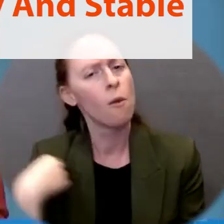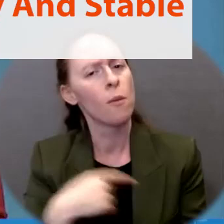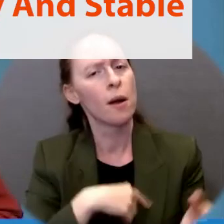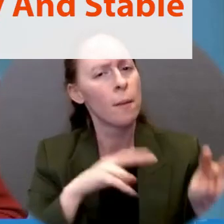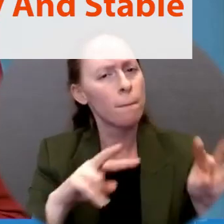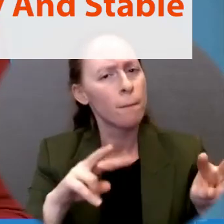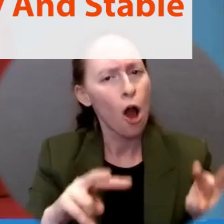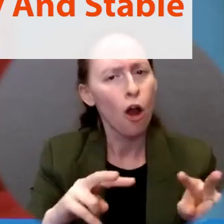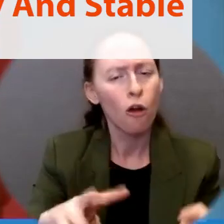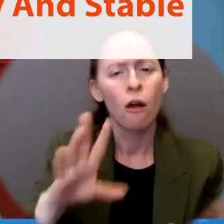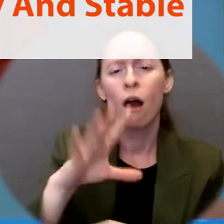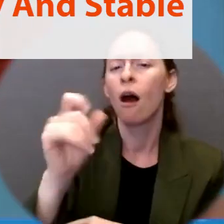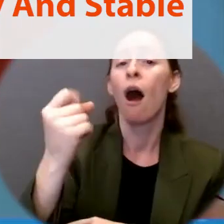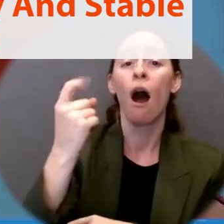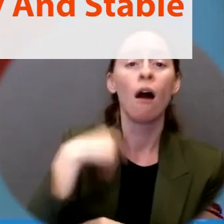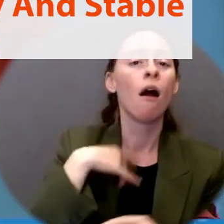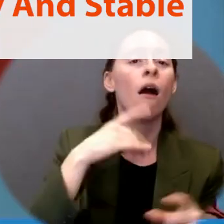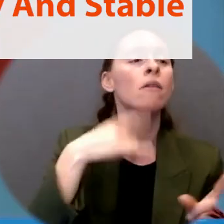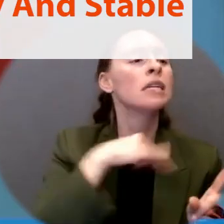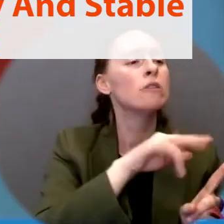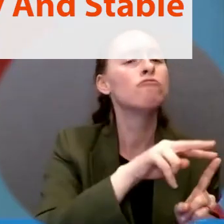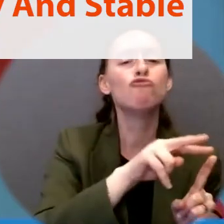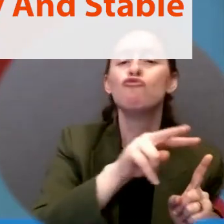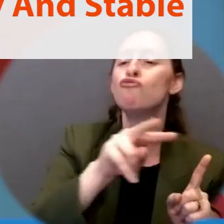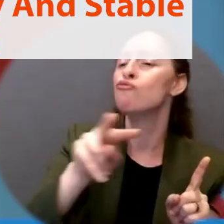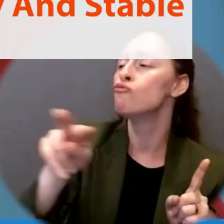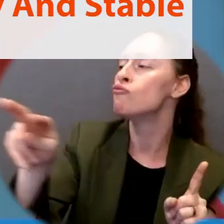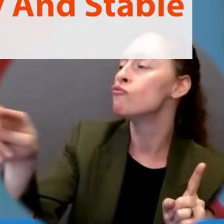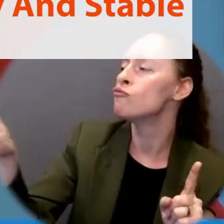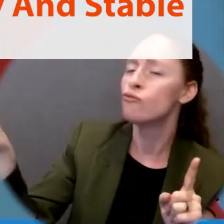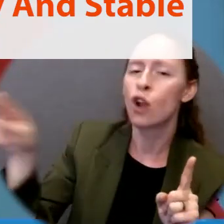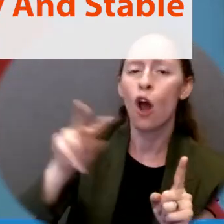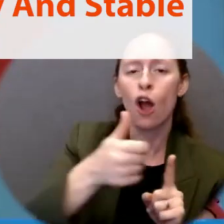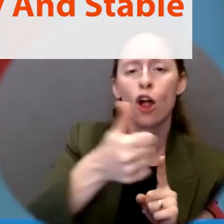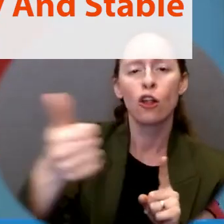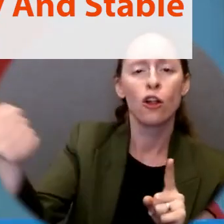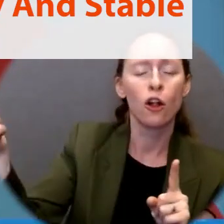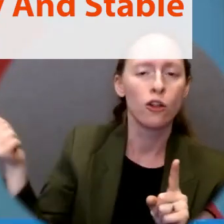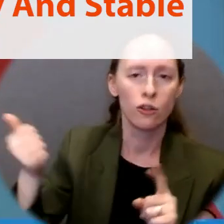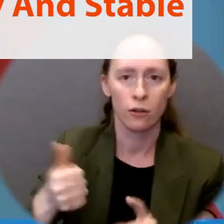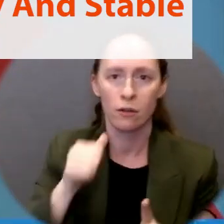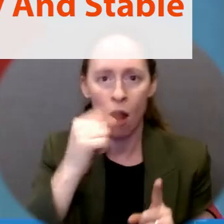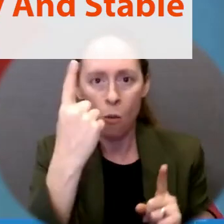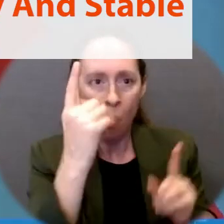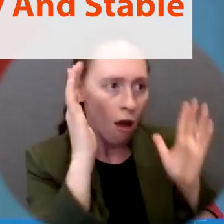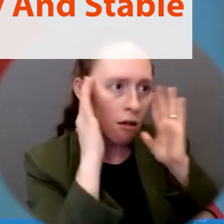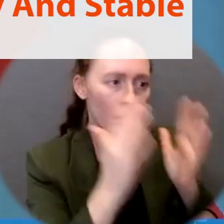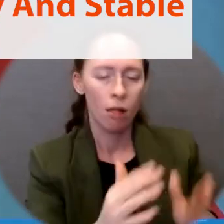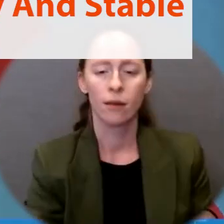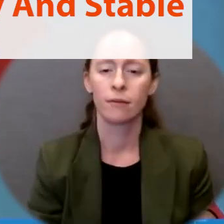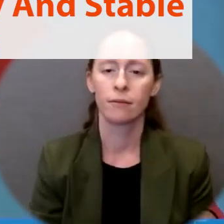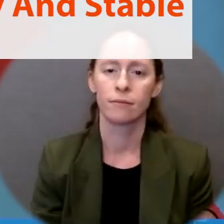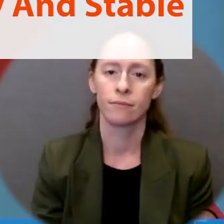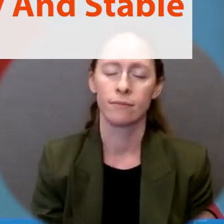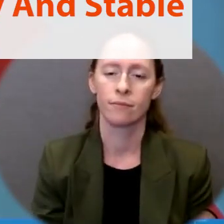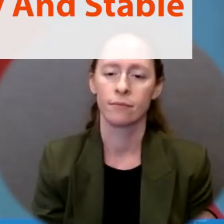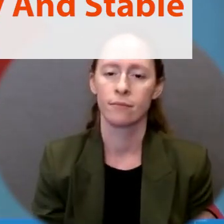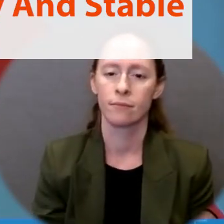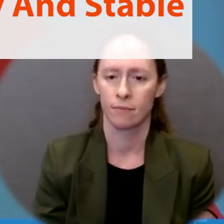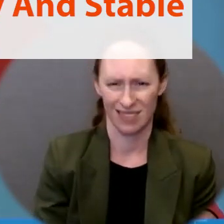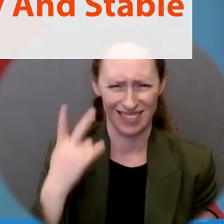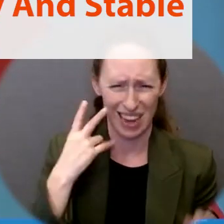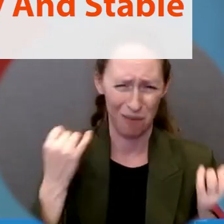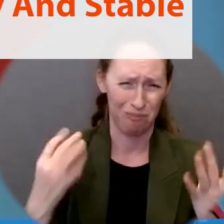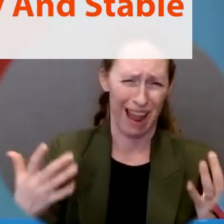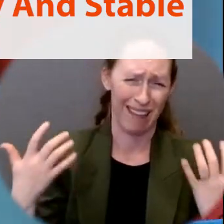to look at what's happening on Main Street. This is something that we think is important, as you've heard us talk about, to also look at. We have one of the